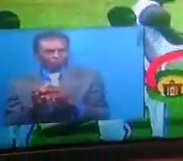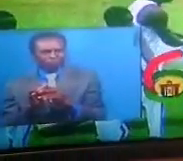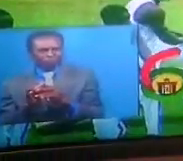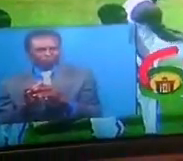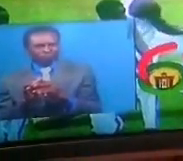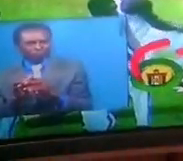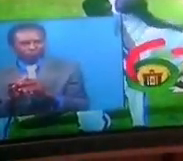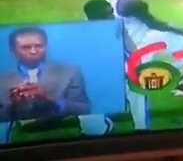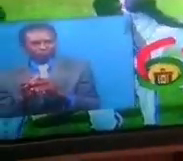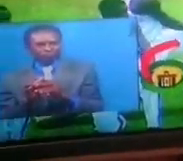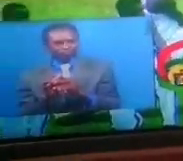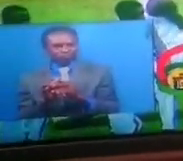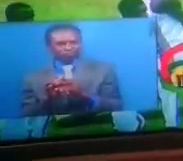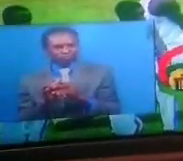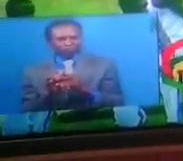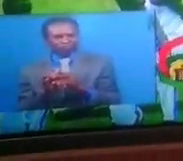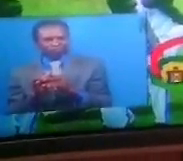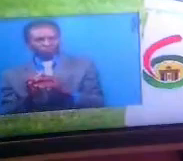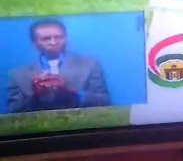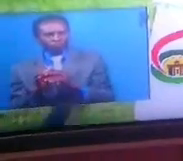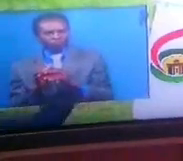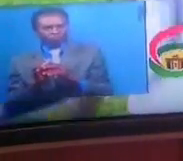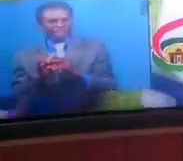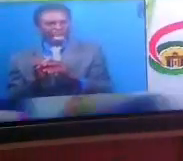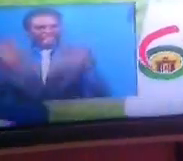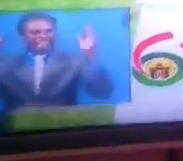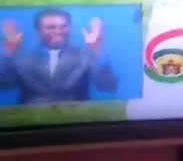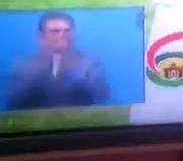to your wow.